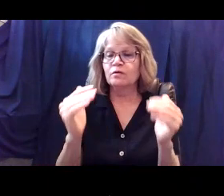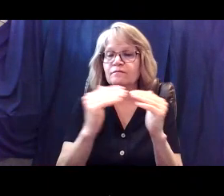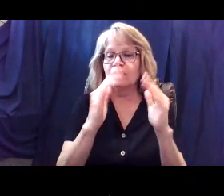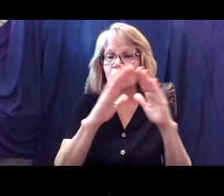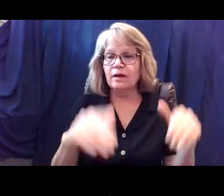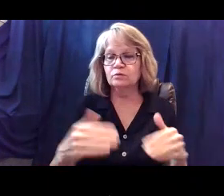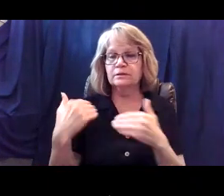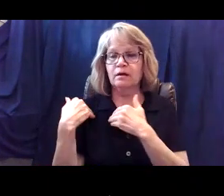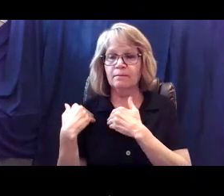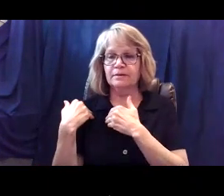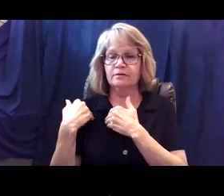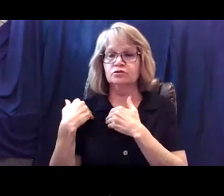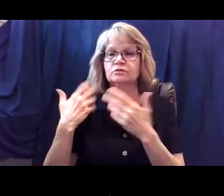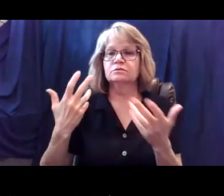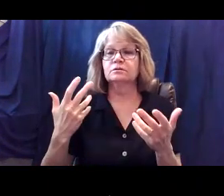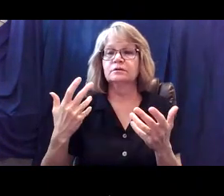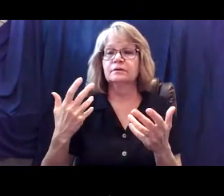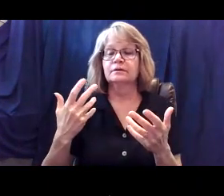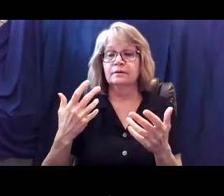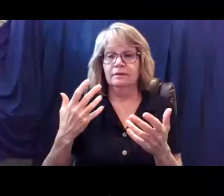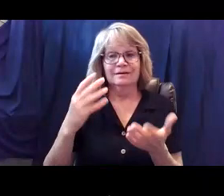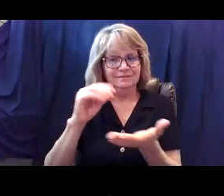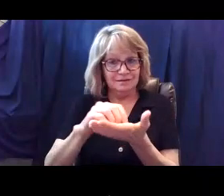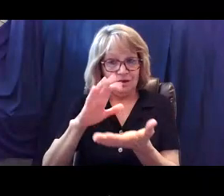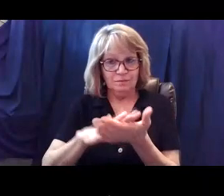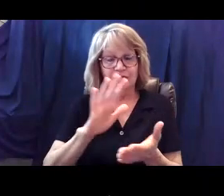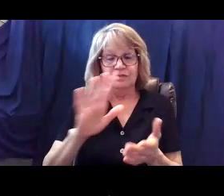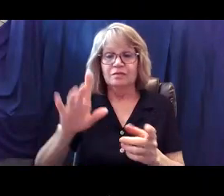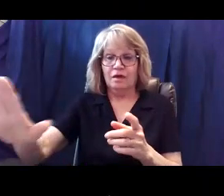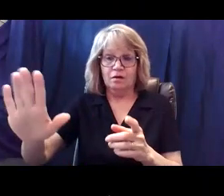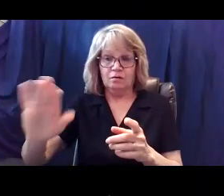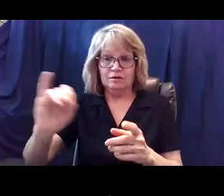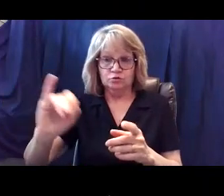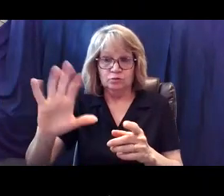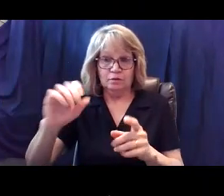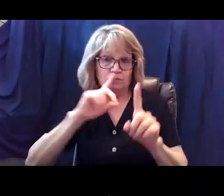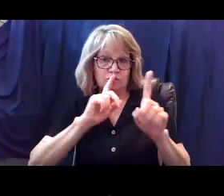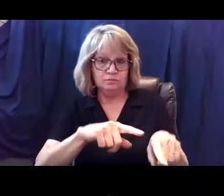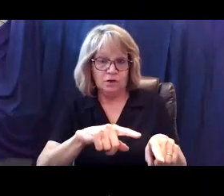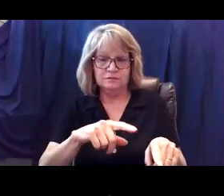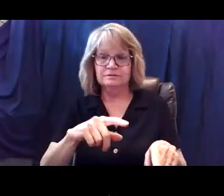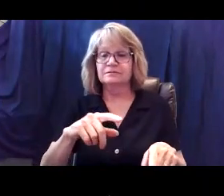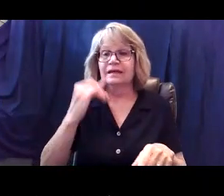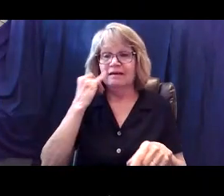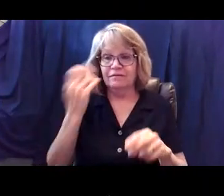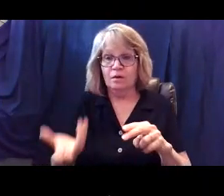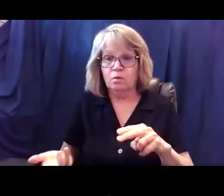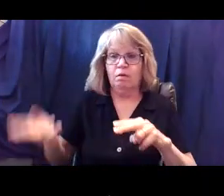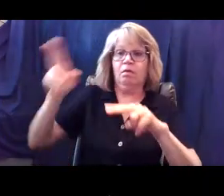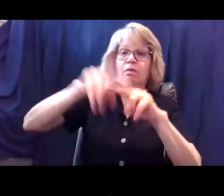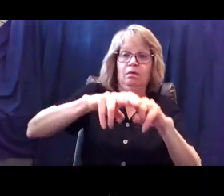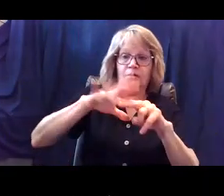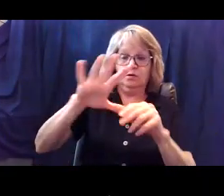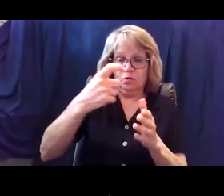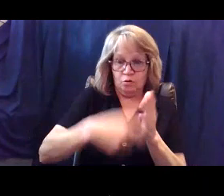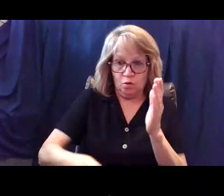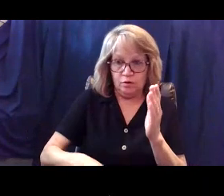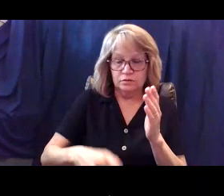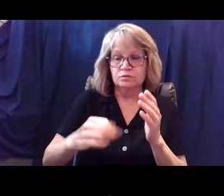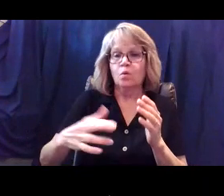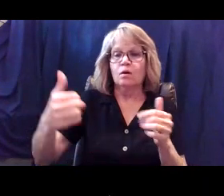obligations, and to document their response to if they would substantially increase your costs or if they would